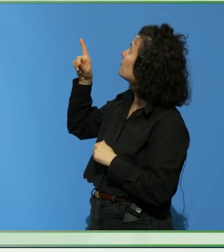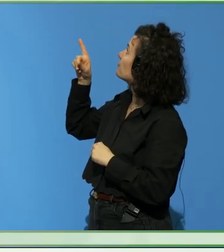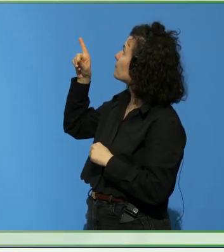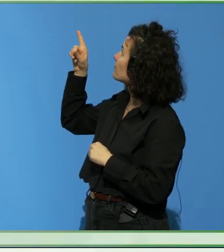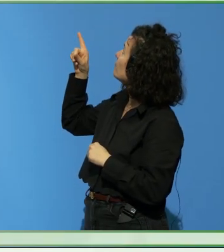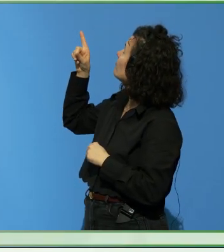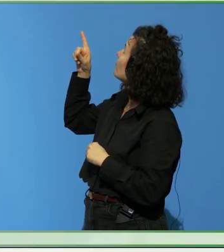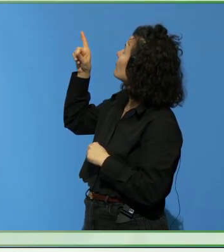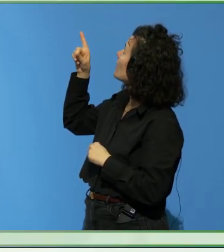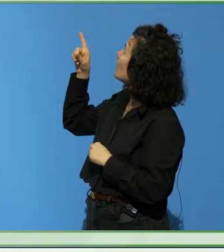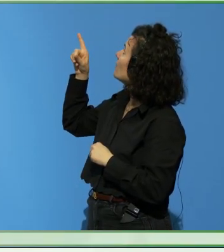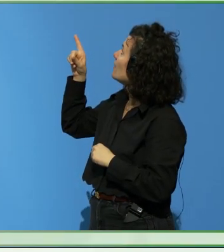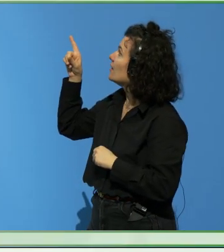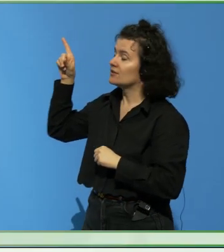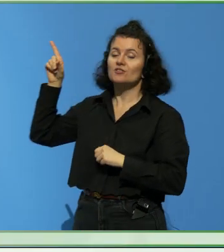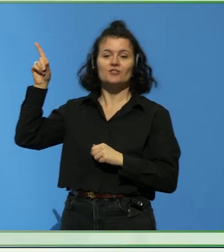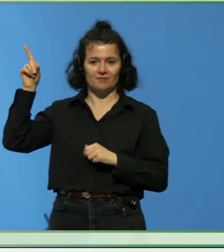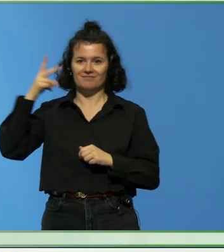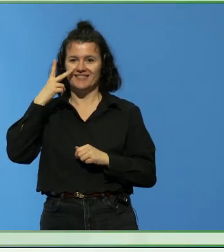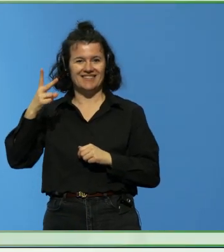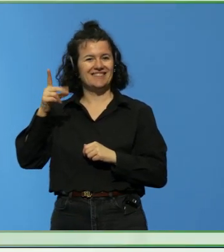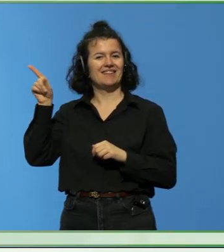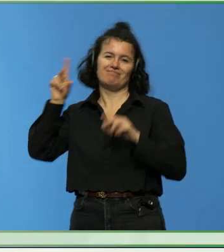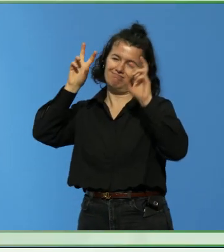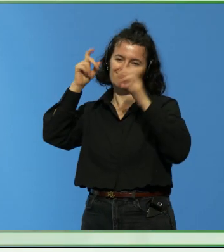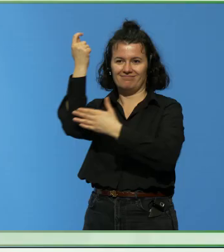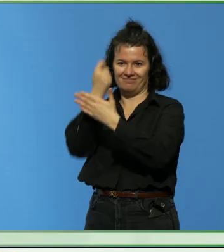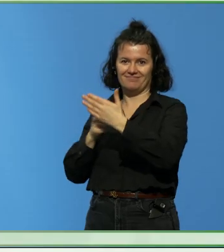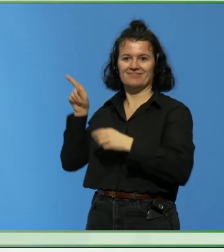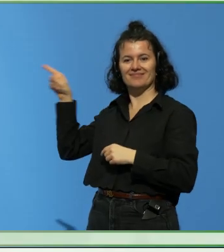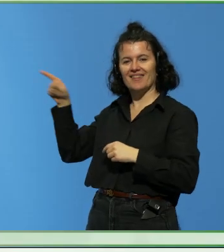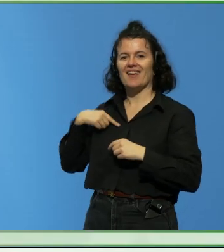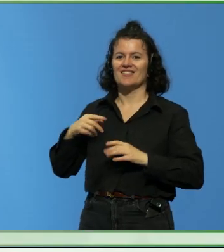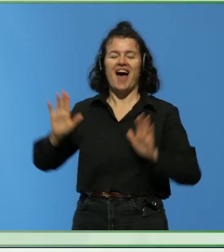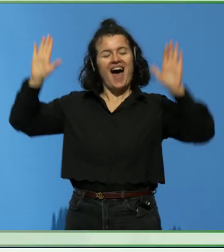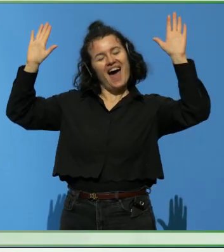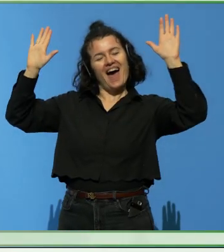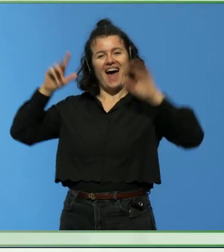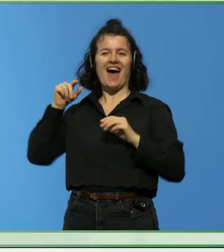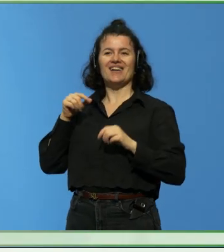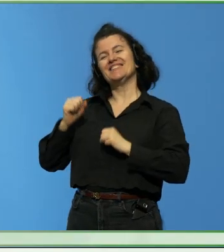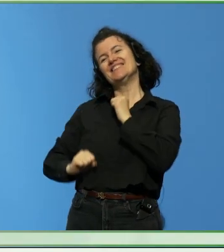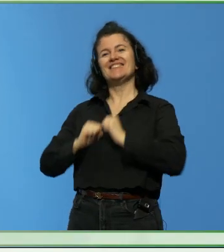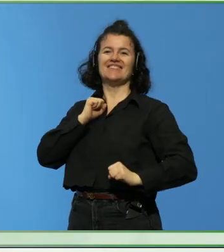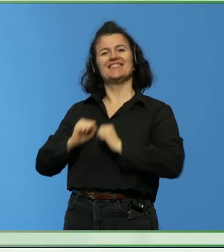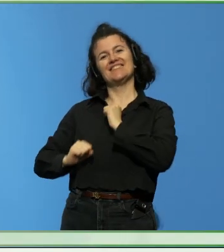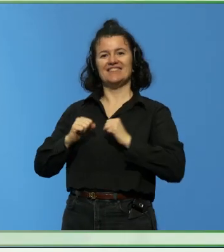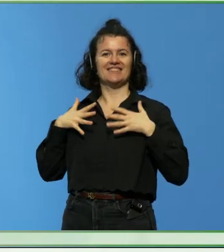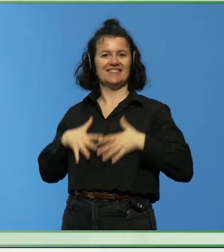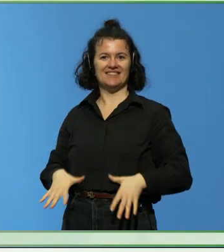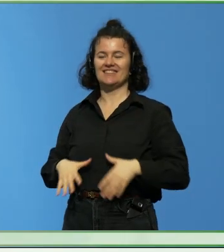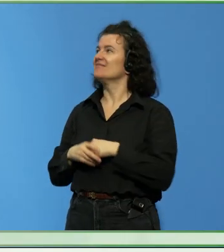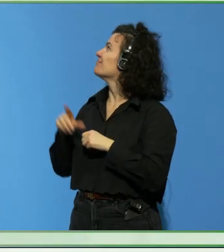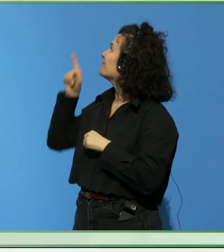walking forward to the foreground. She has her arms raised. She's smiling, she looks confident, and she's wearing purple and yellow, which are